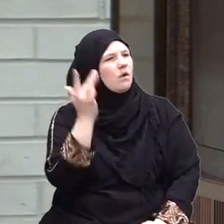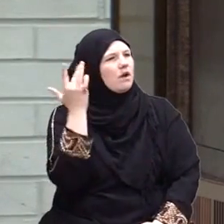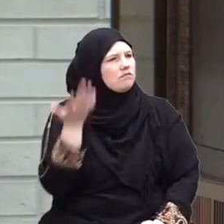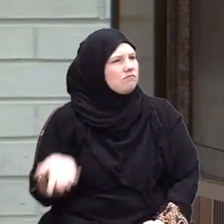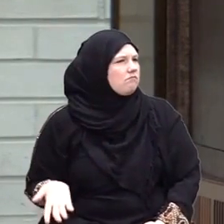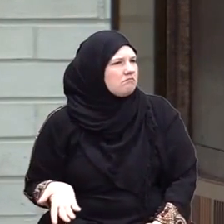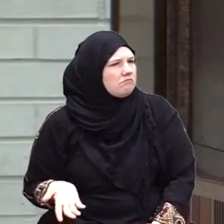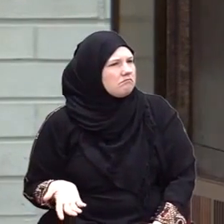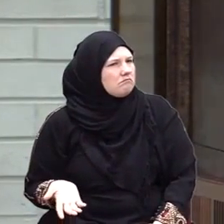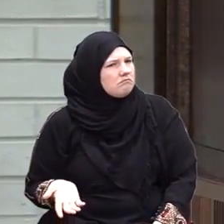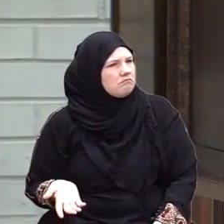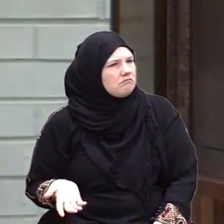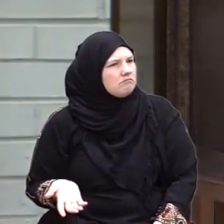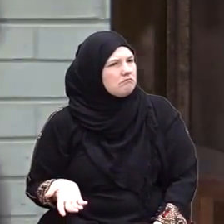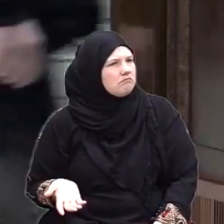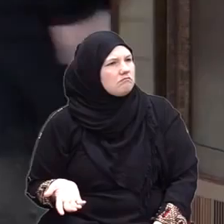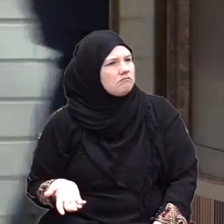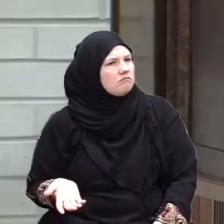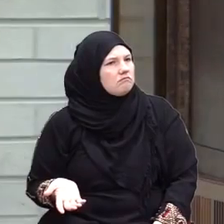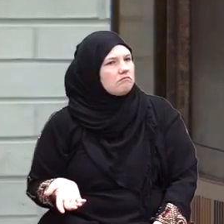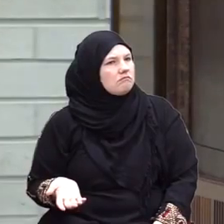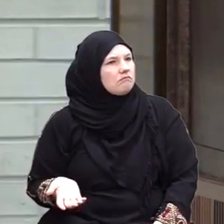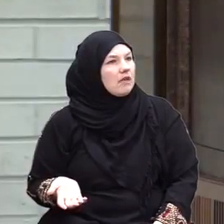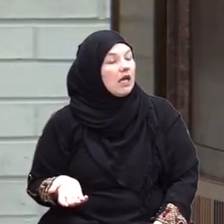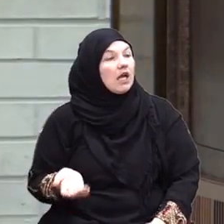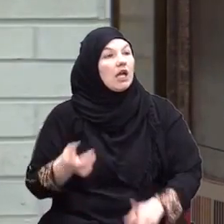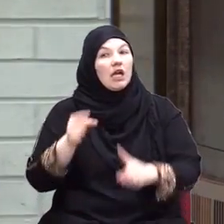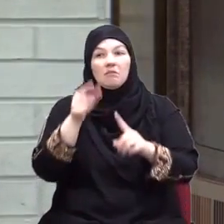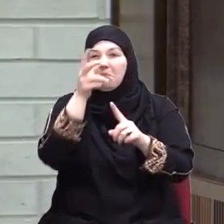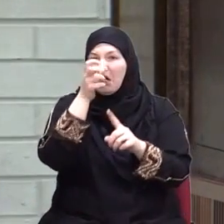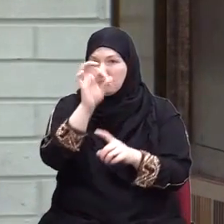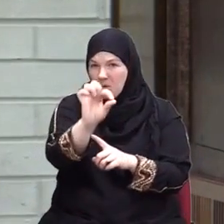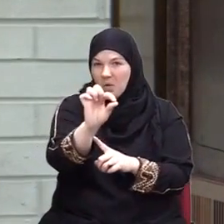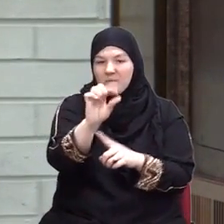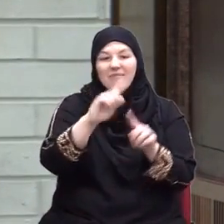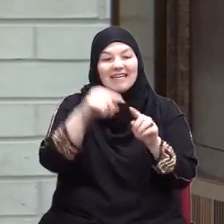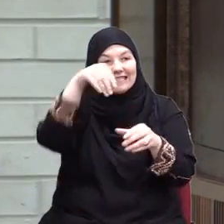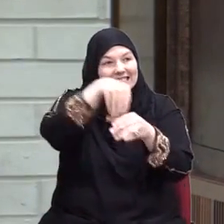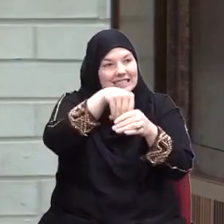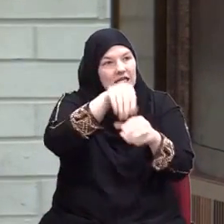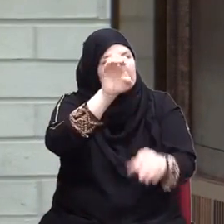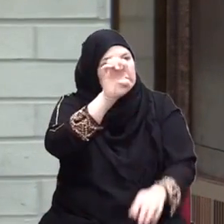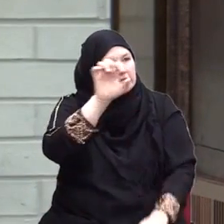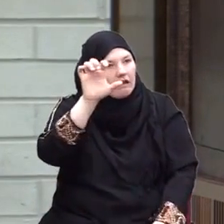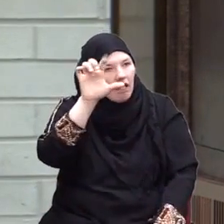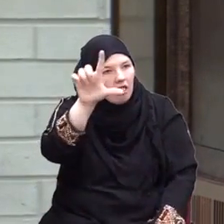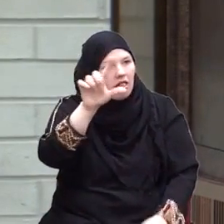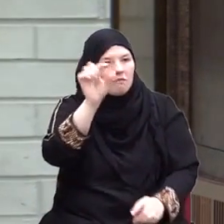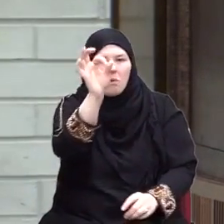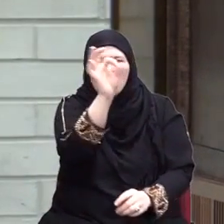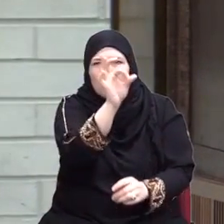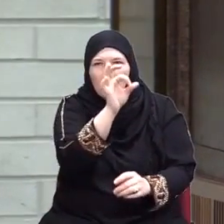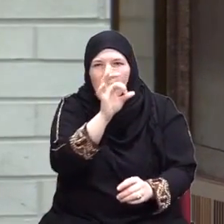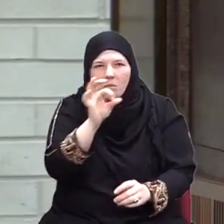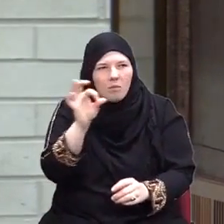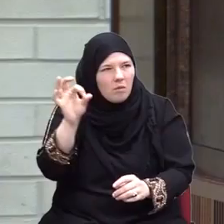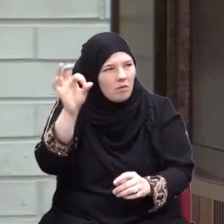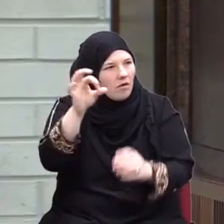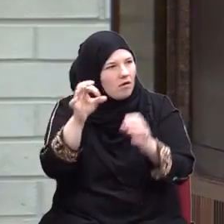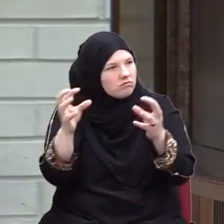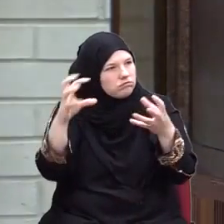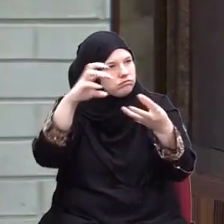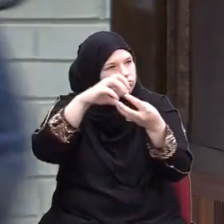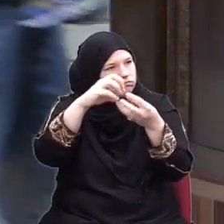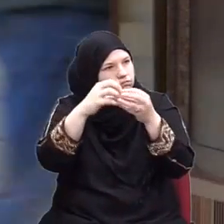which cells, every cell is a miracle. Every cell is a miracle. If you imagine this